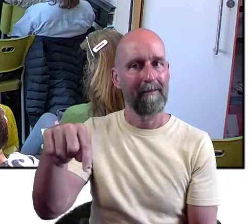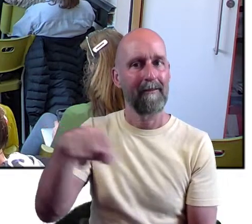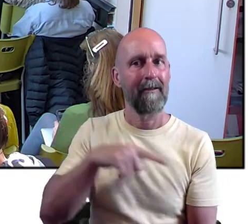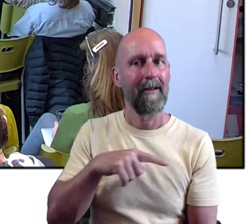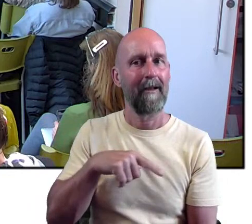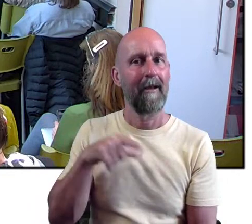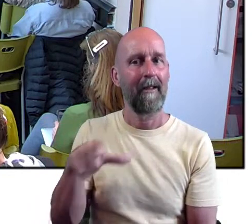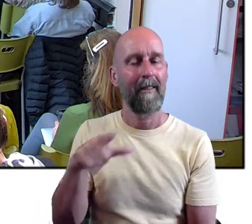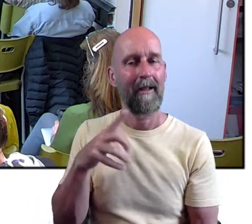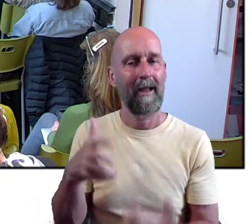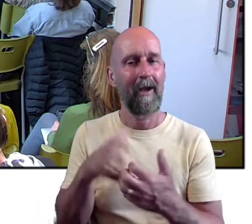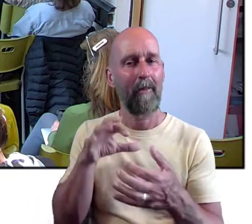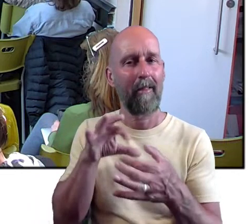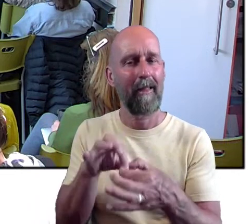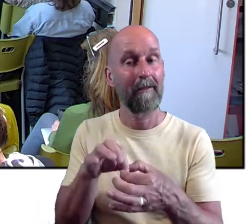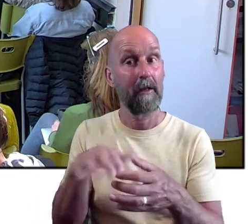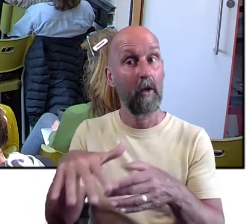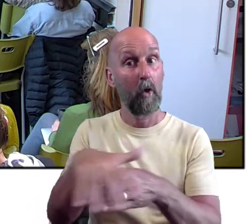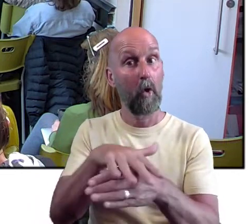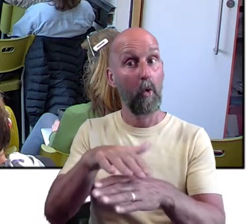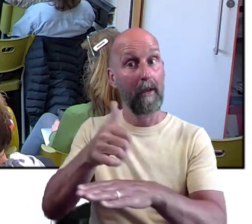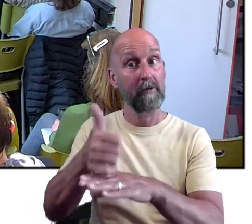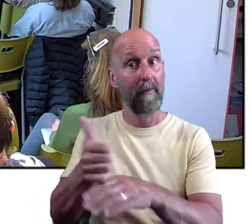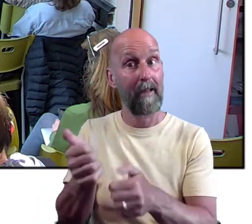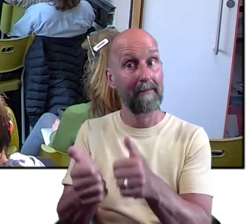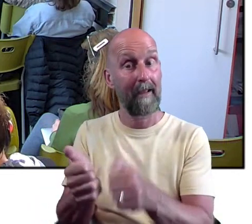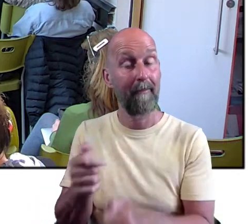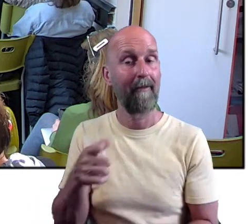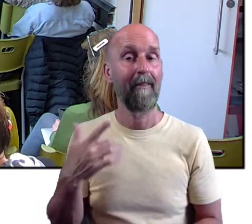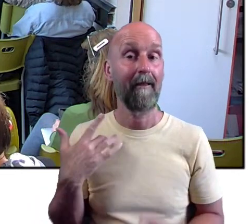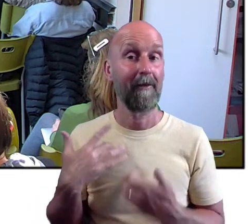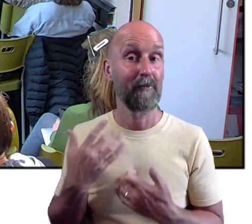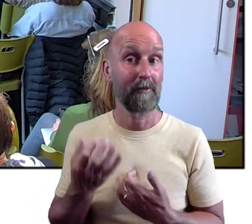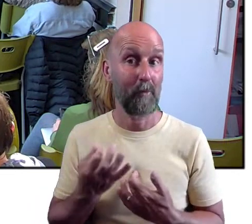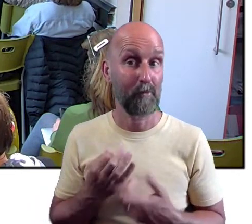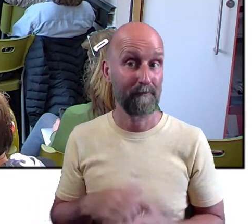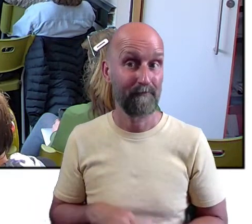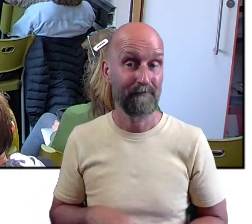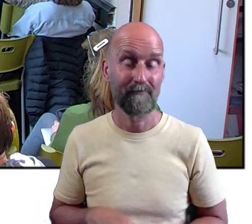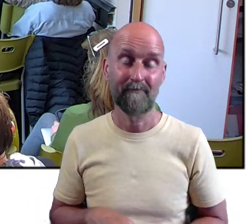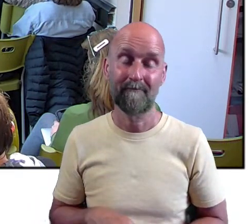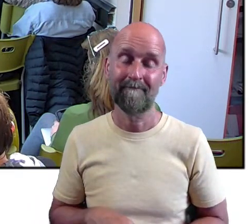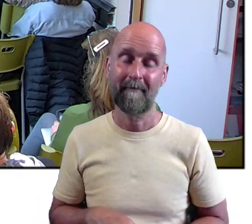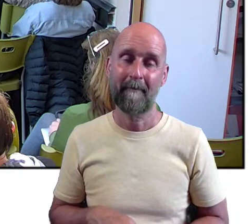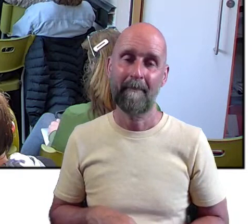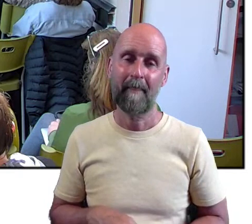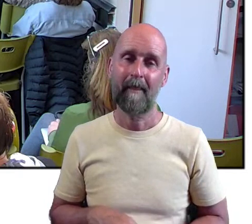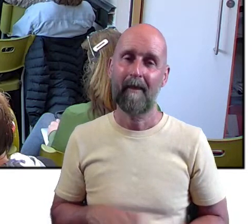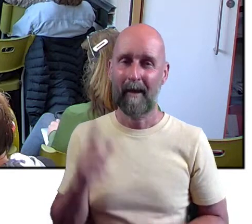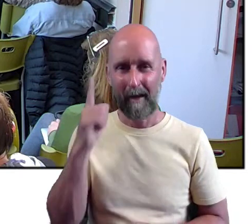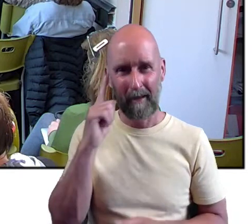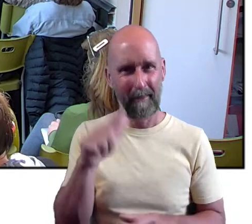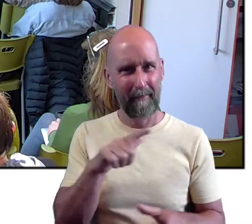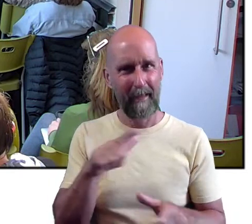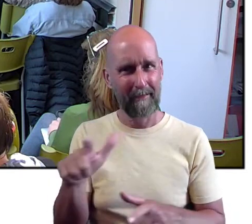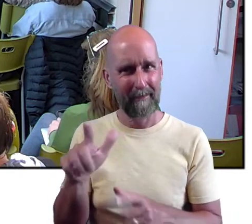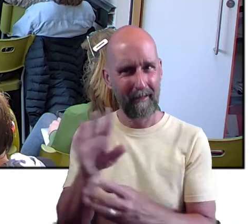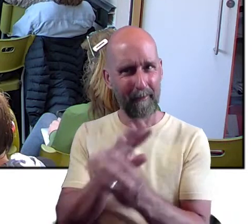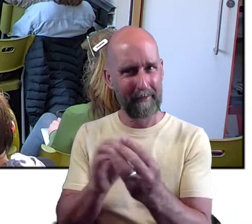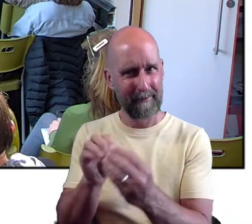game? That's interesting. Yeah, so but I think that's still actually designed though, because if